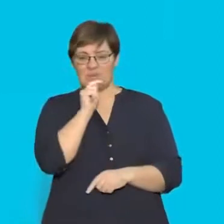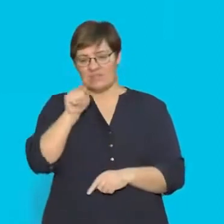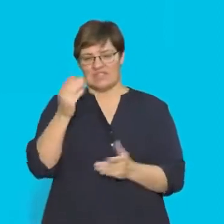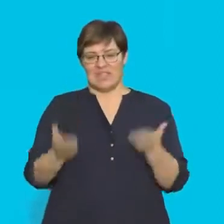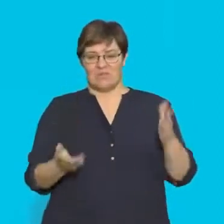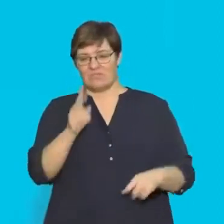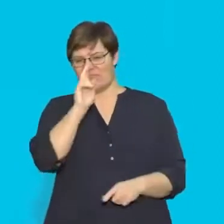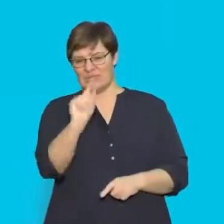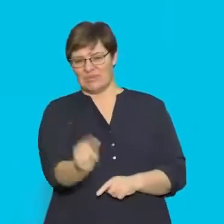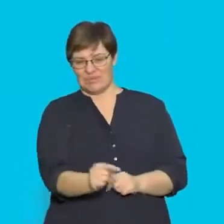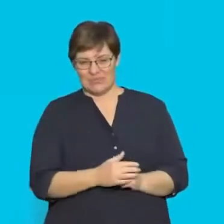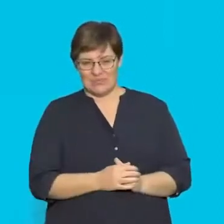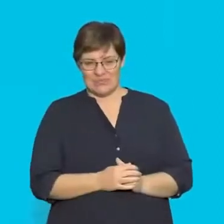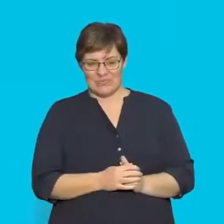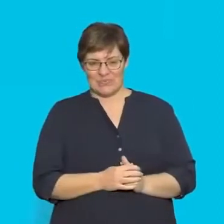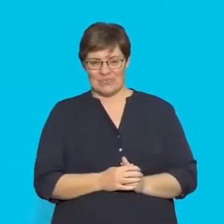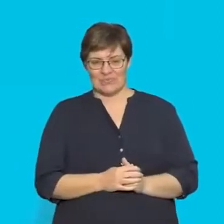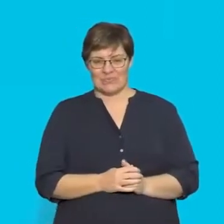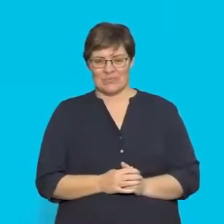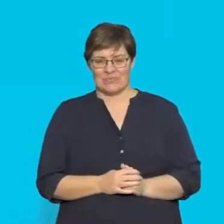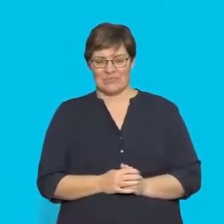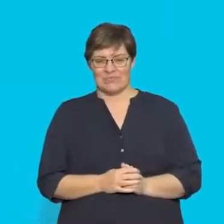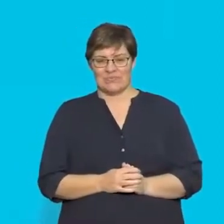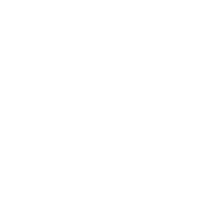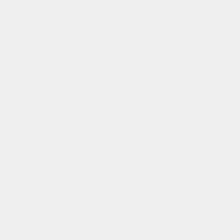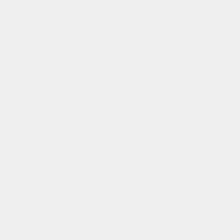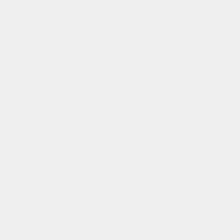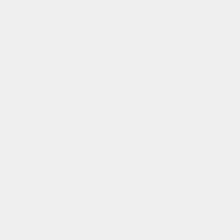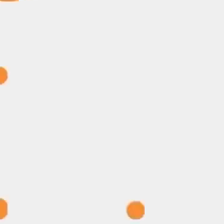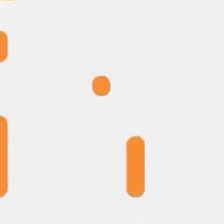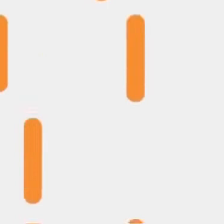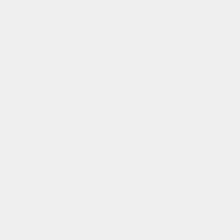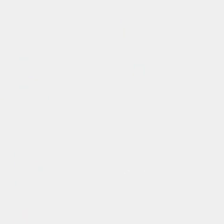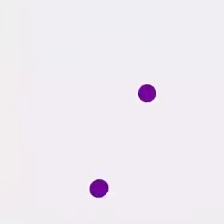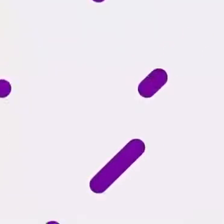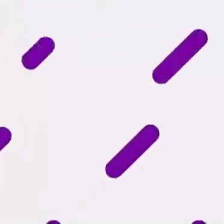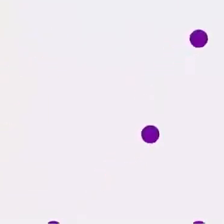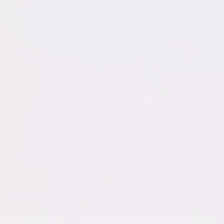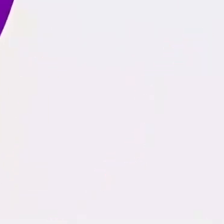We'll see you in a short while.